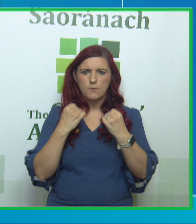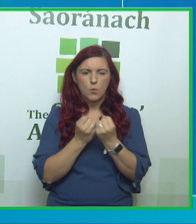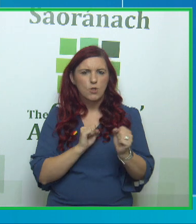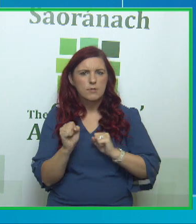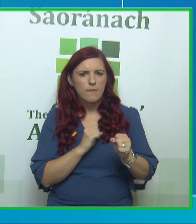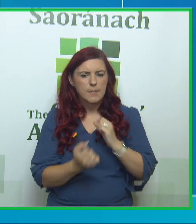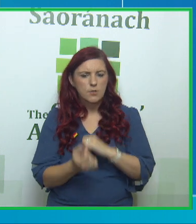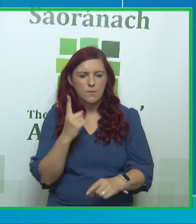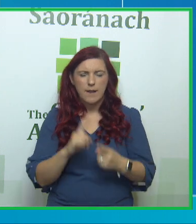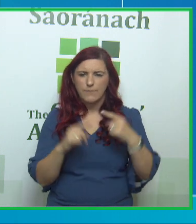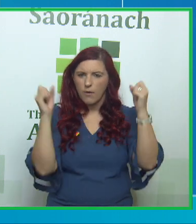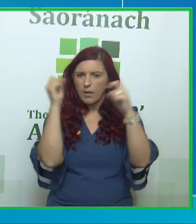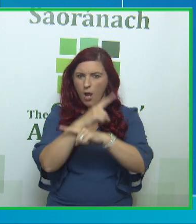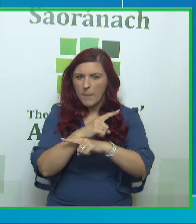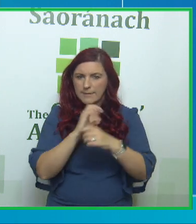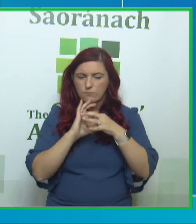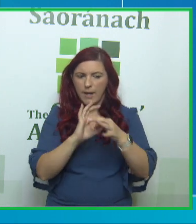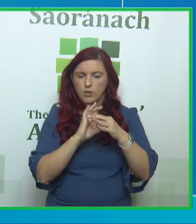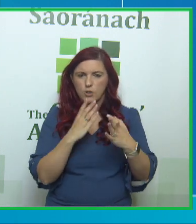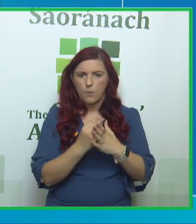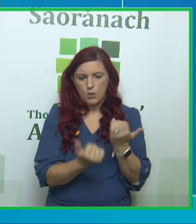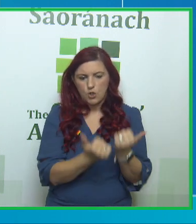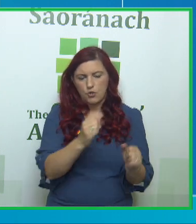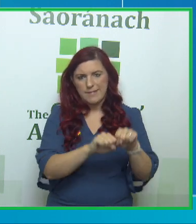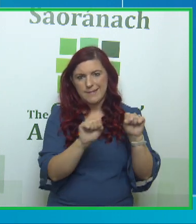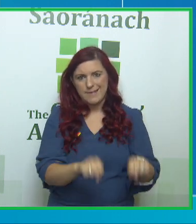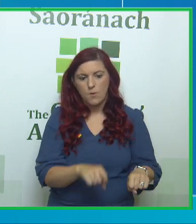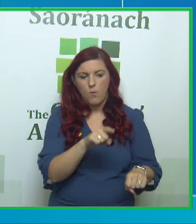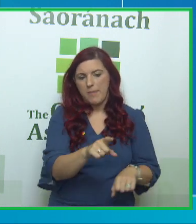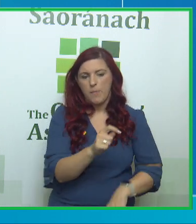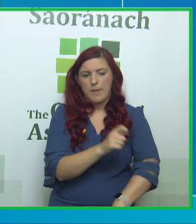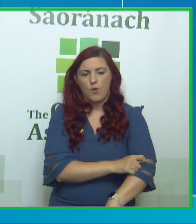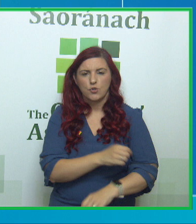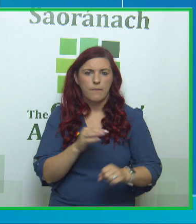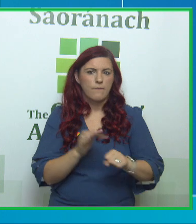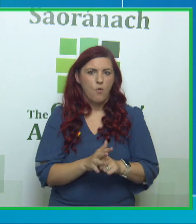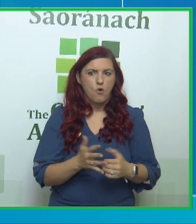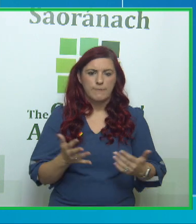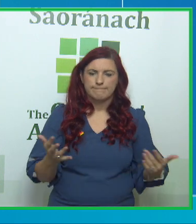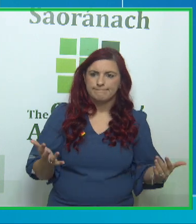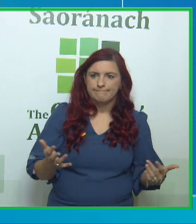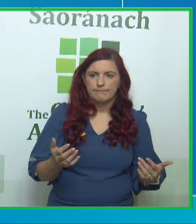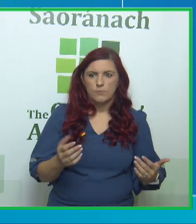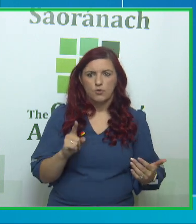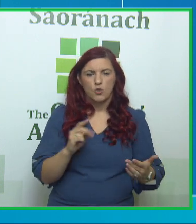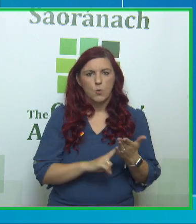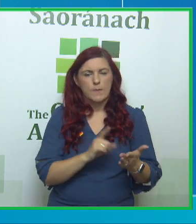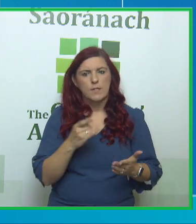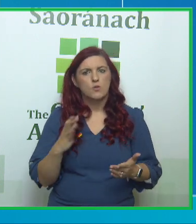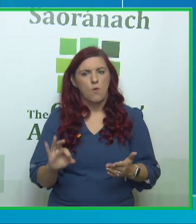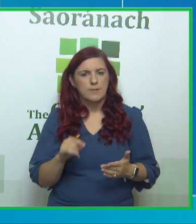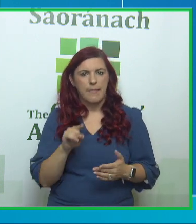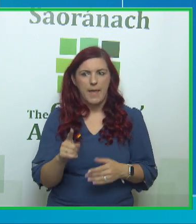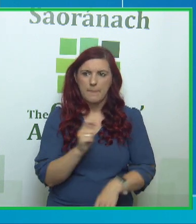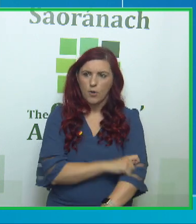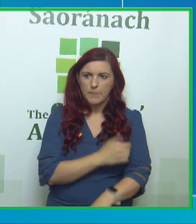complex relationship with the justice system, where people are being punished for using drugs, and that punishment goes